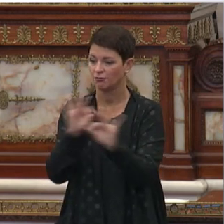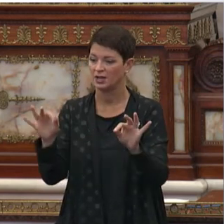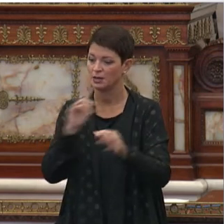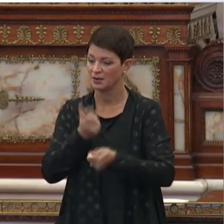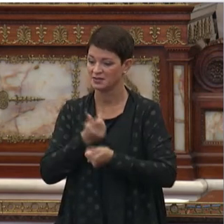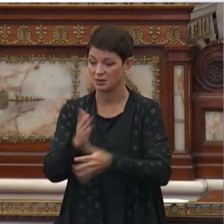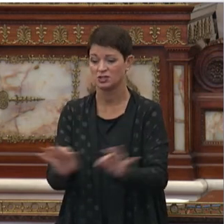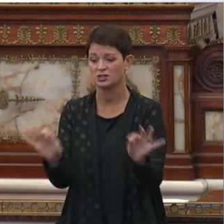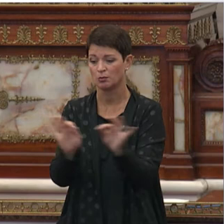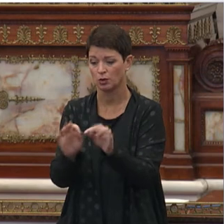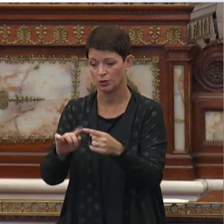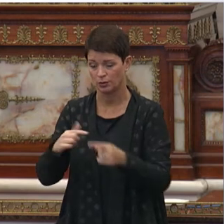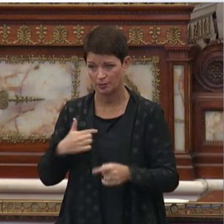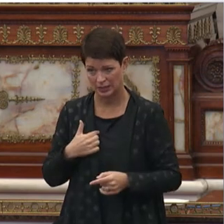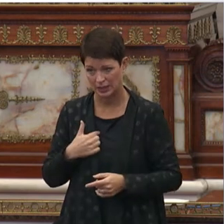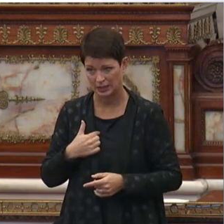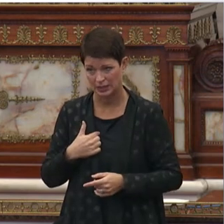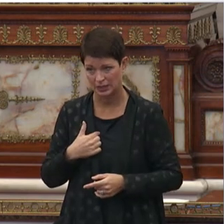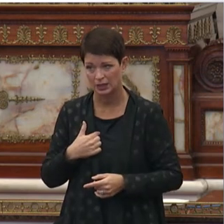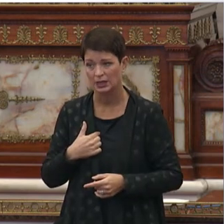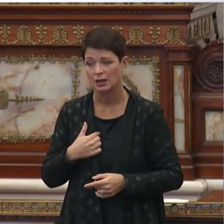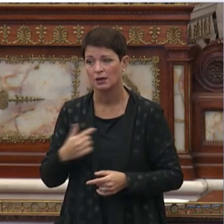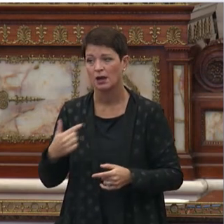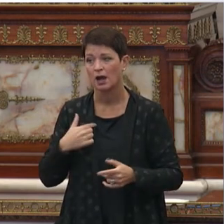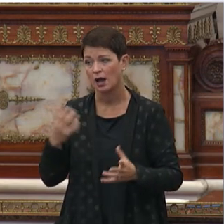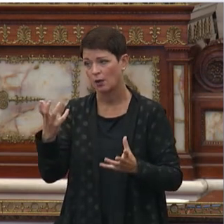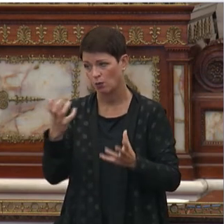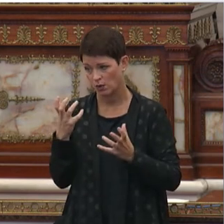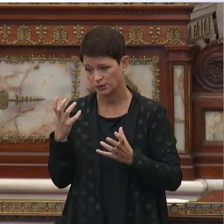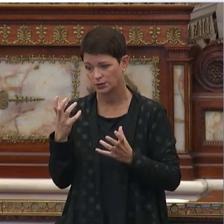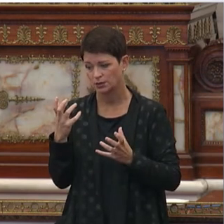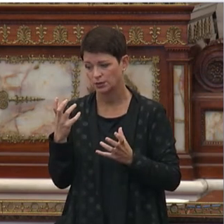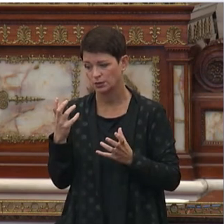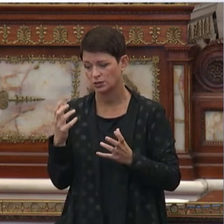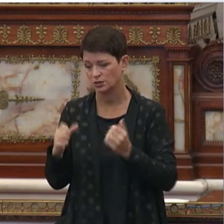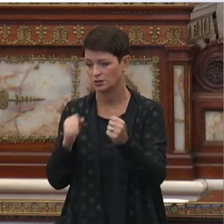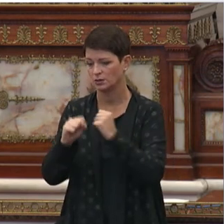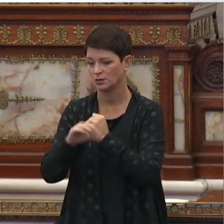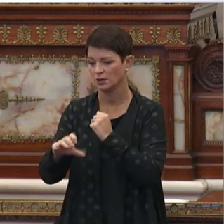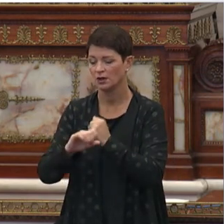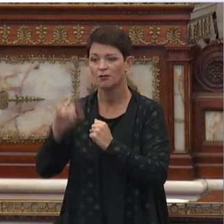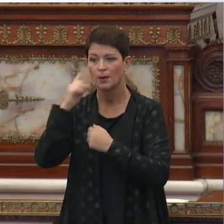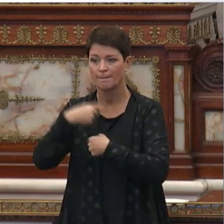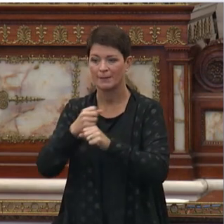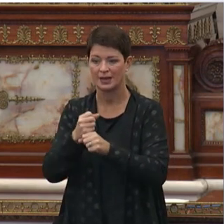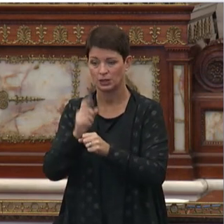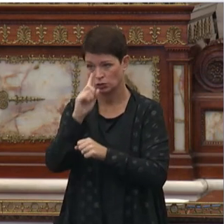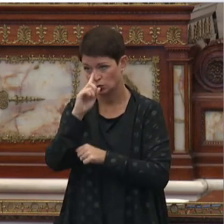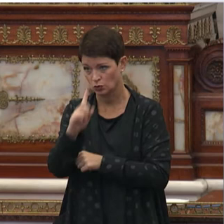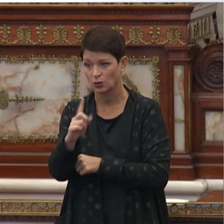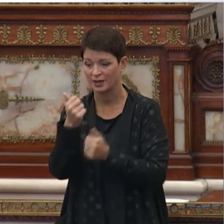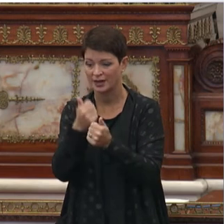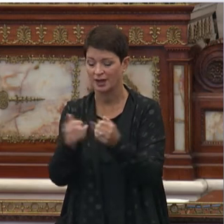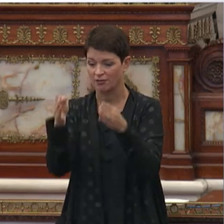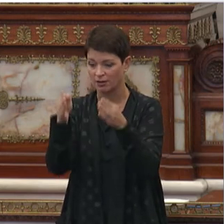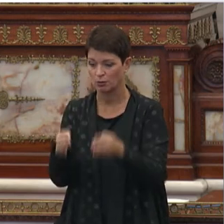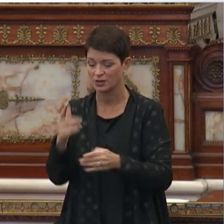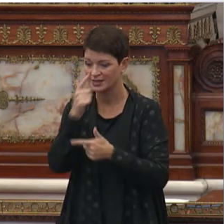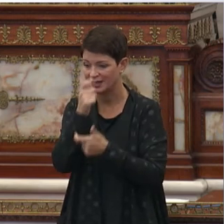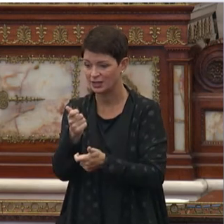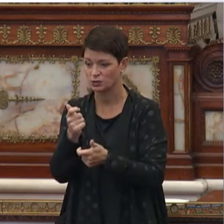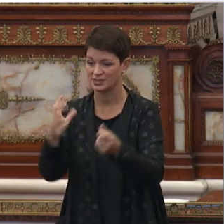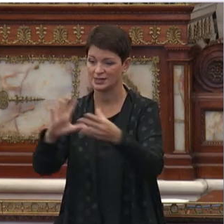very important to me. So I just want to put a plug in for making certain that everyone who's interested